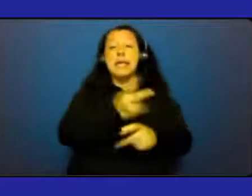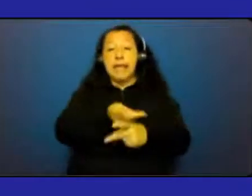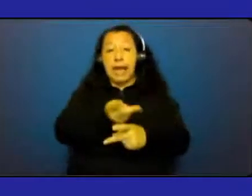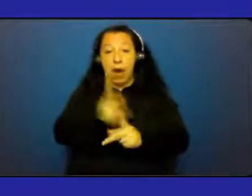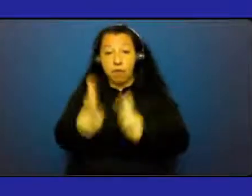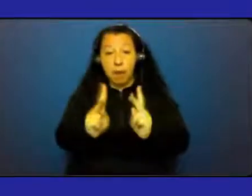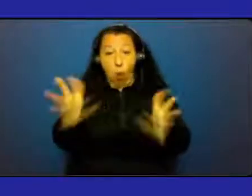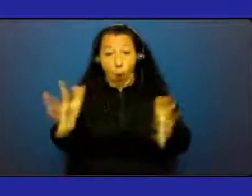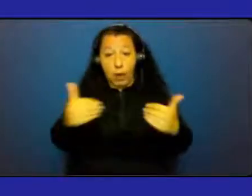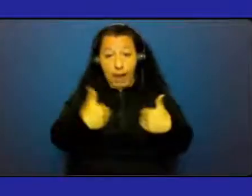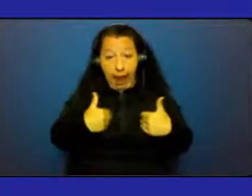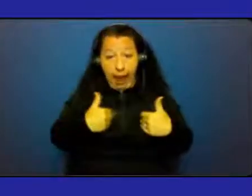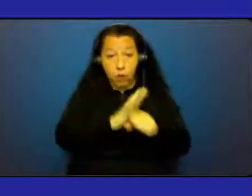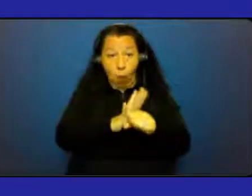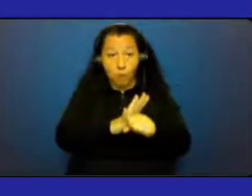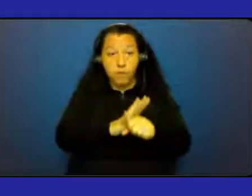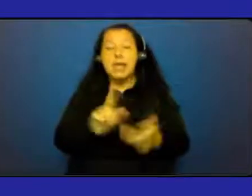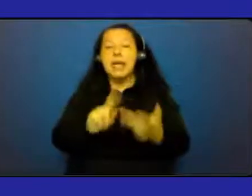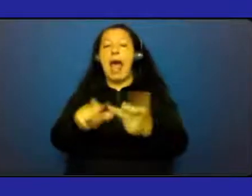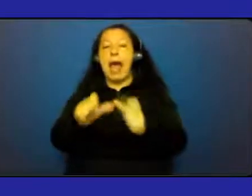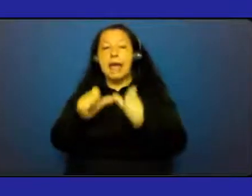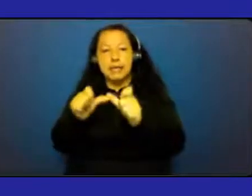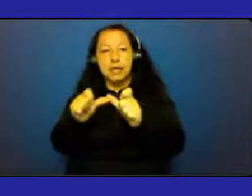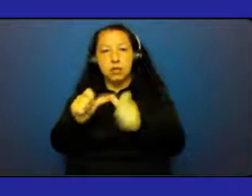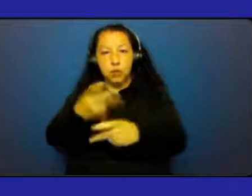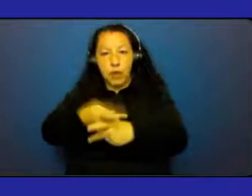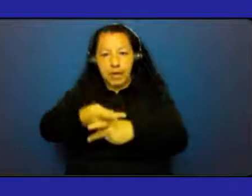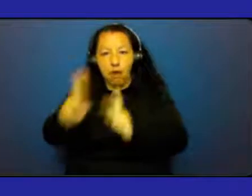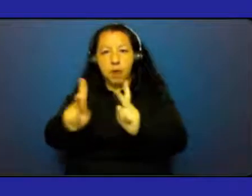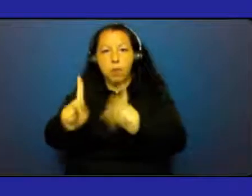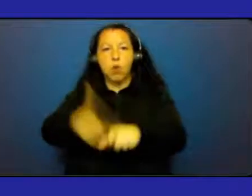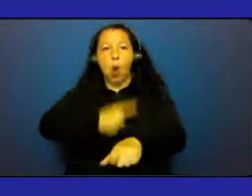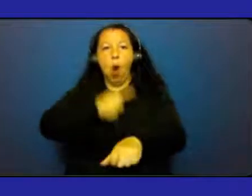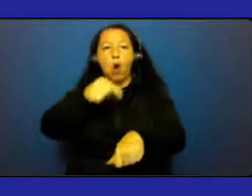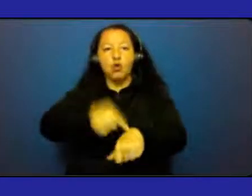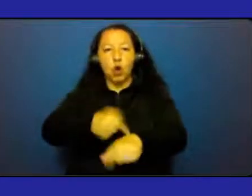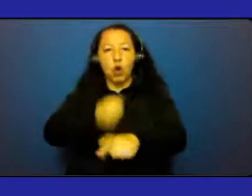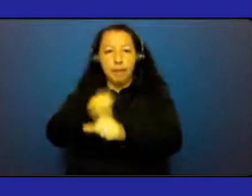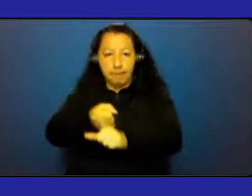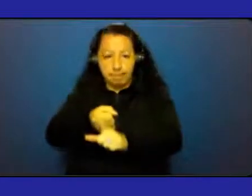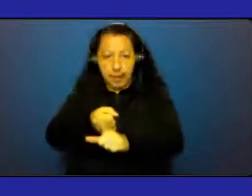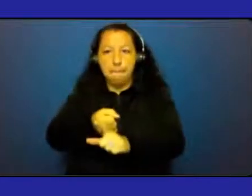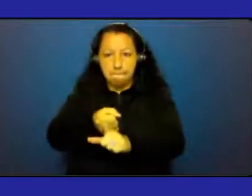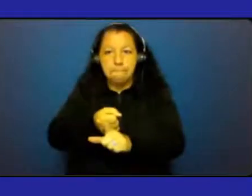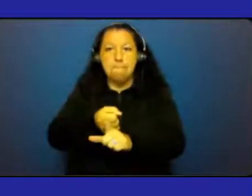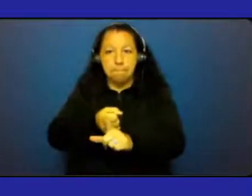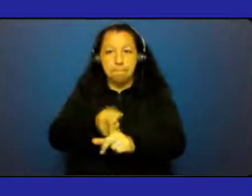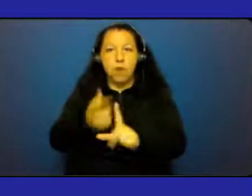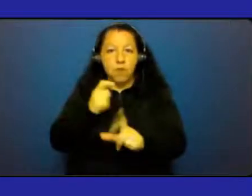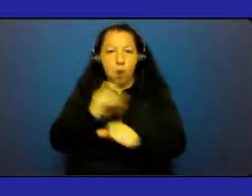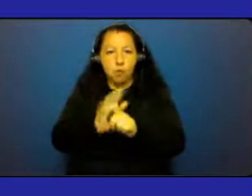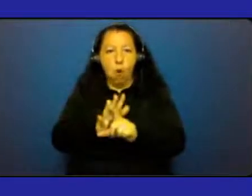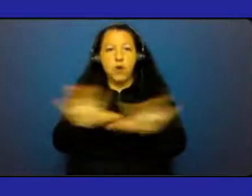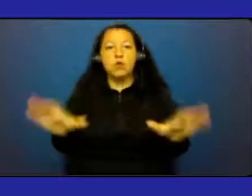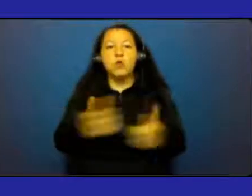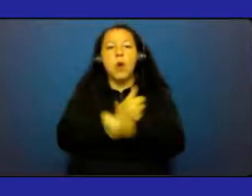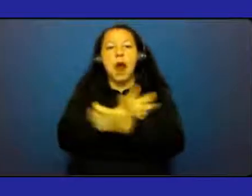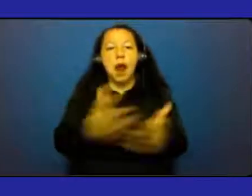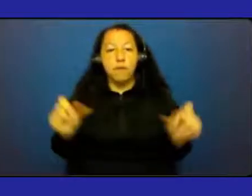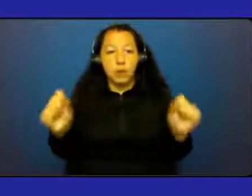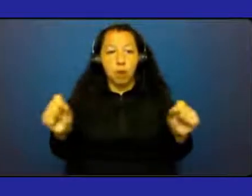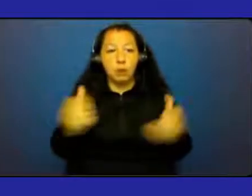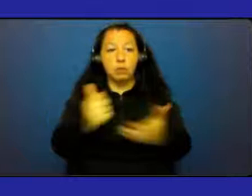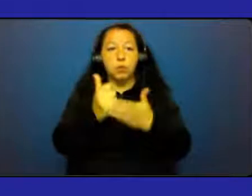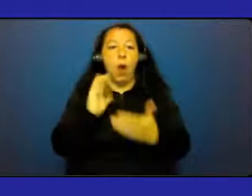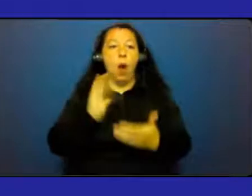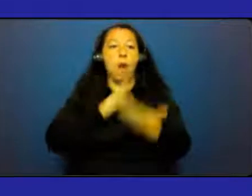have COVID, to continue to treat people who have long-term symptoms of COVID, to do everything possible to help our